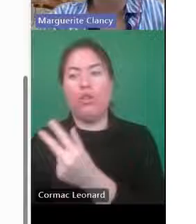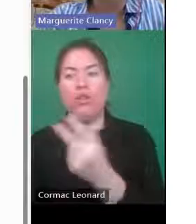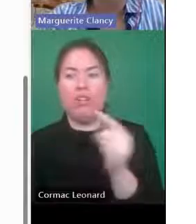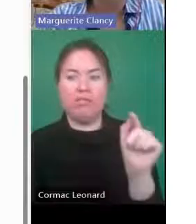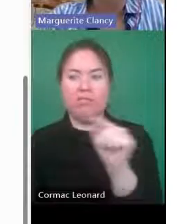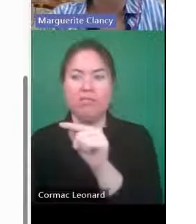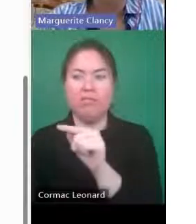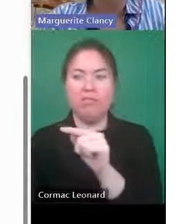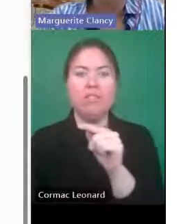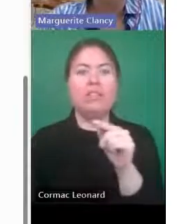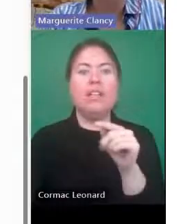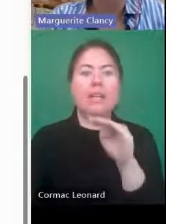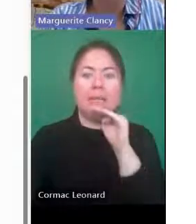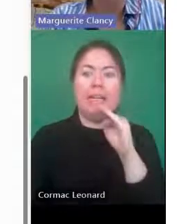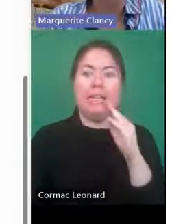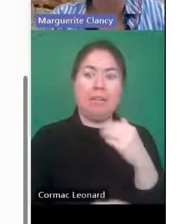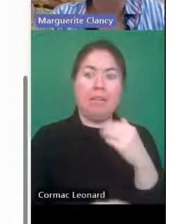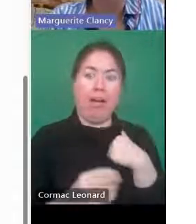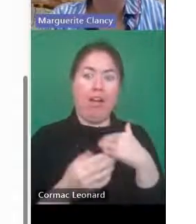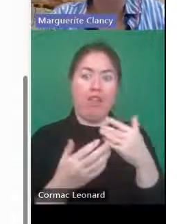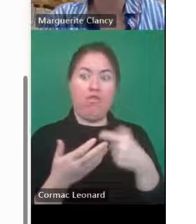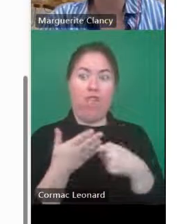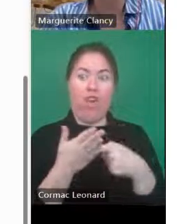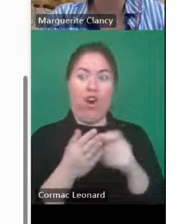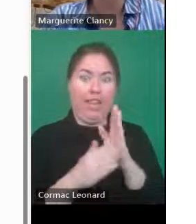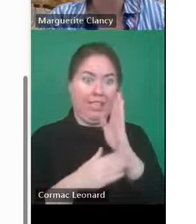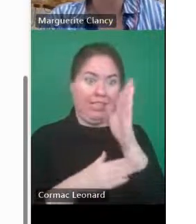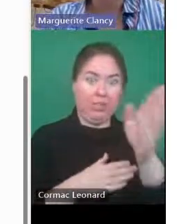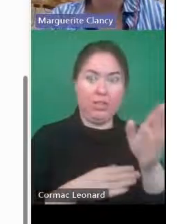that specific team that you're sending it through to.